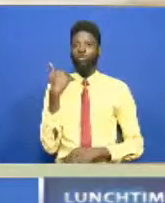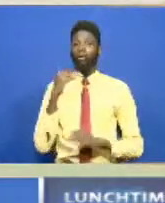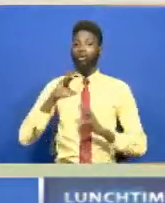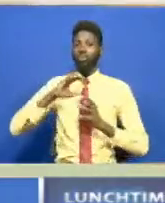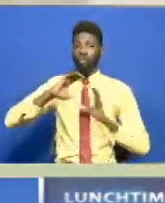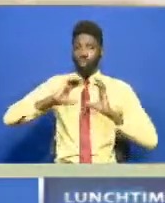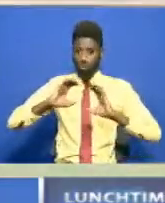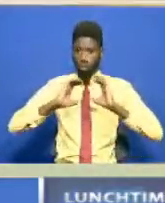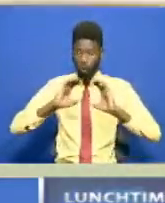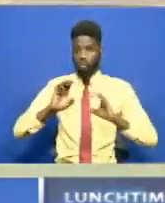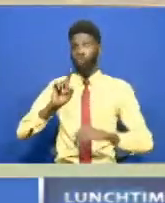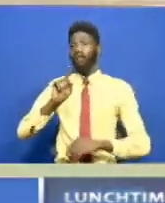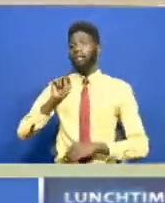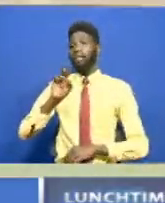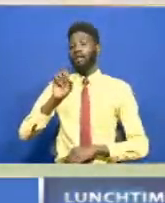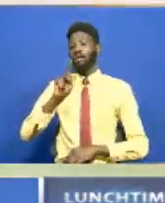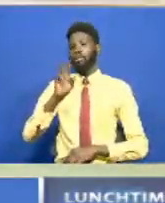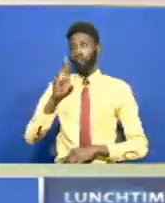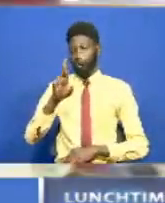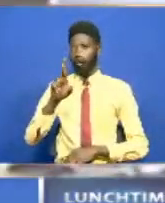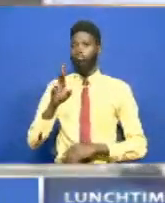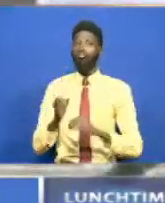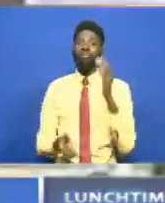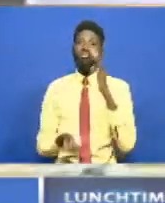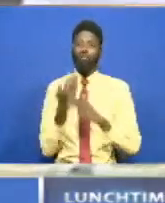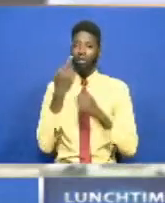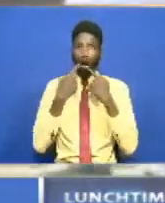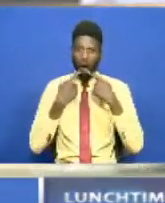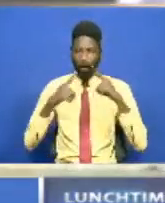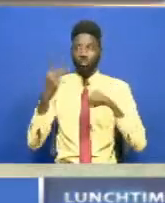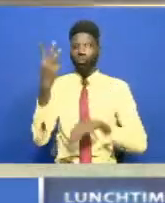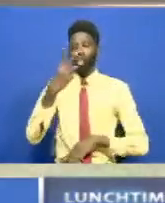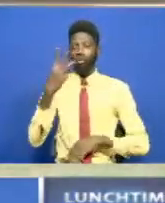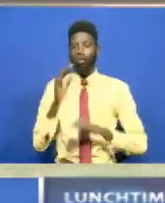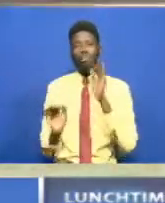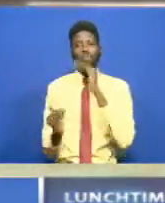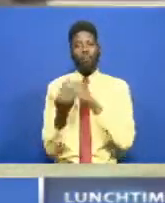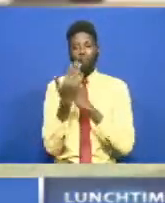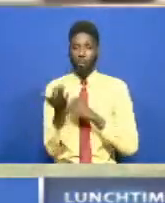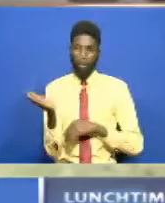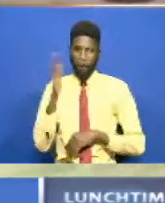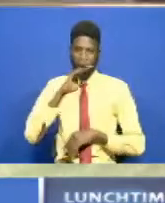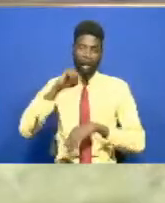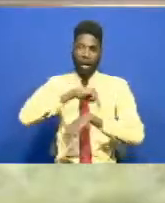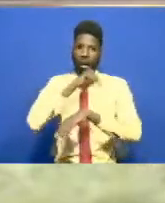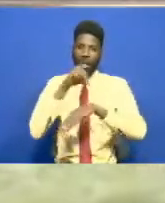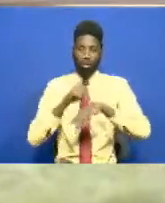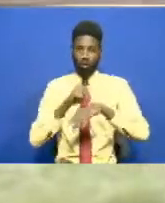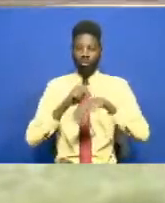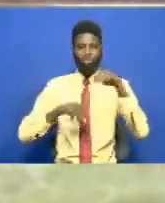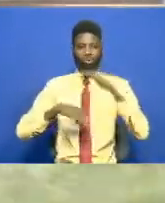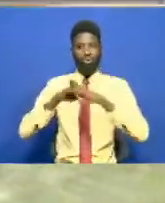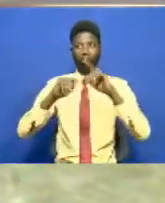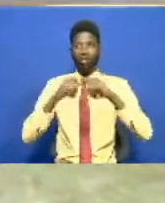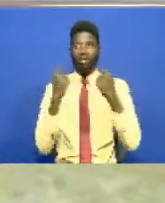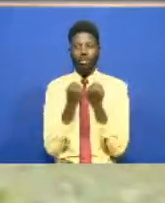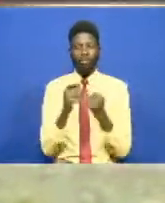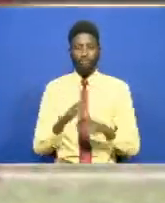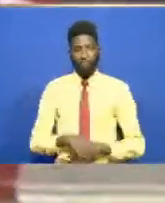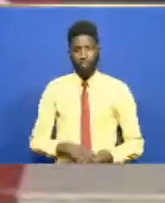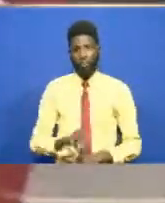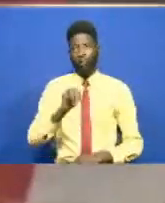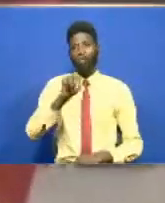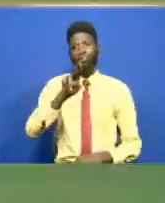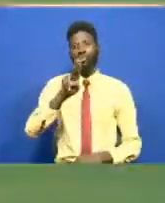officially unveiled Wednesday morning, making a return at the helm of the national football team. This will be Mulei's